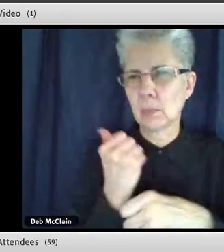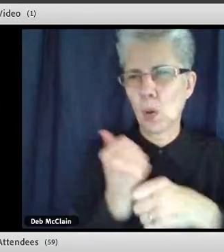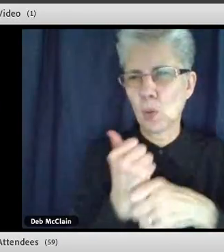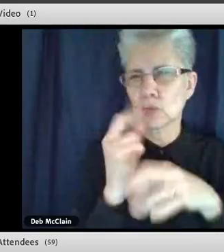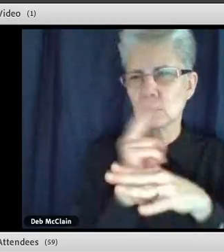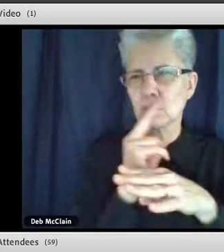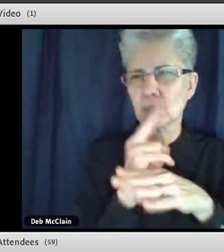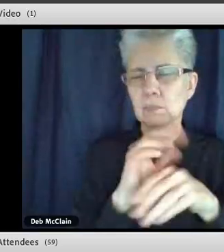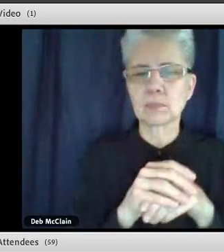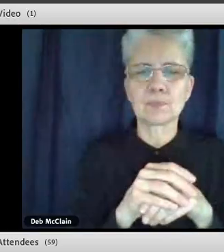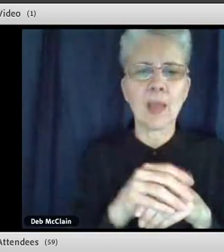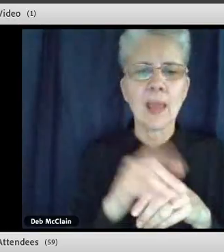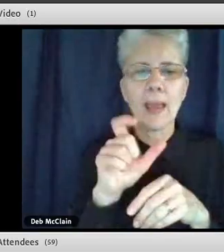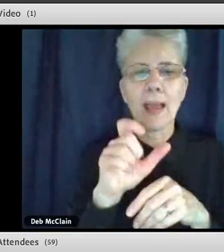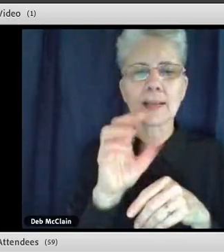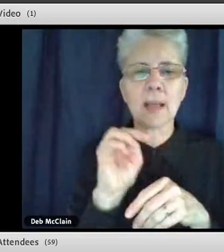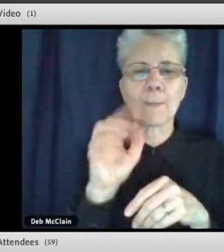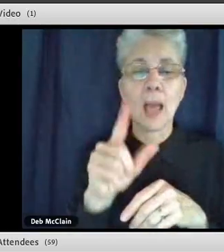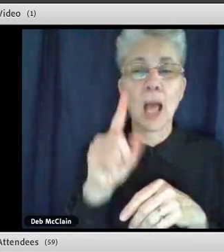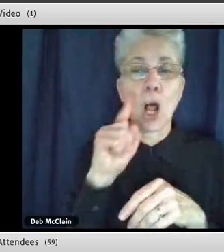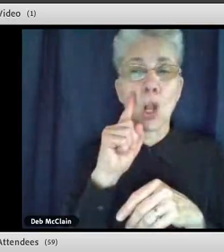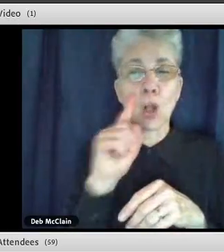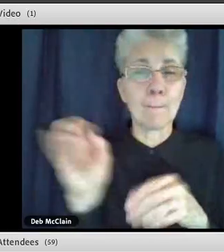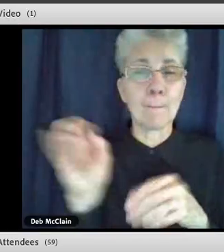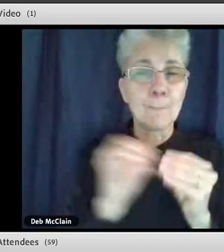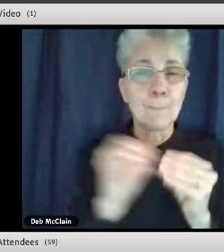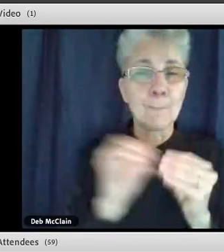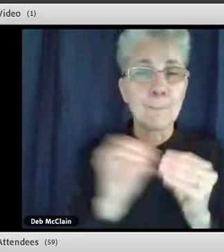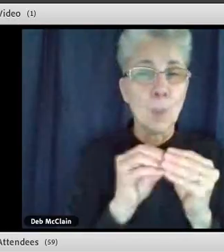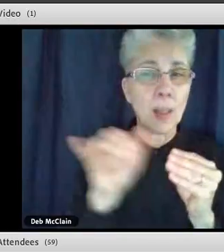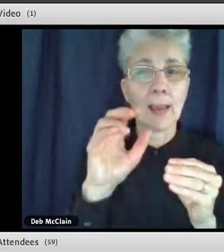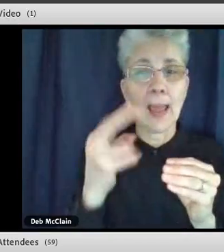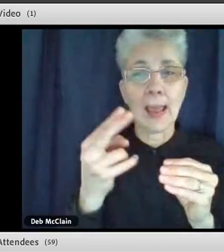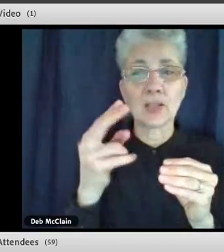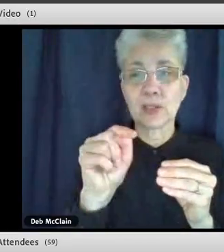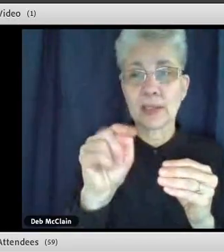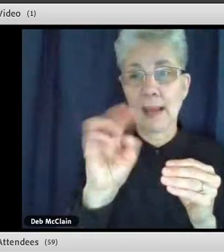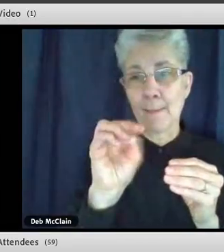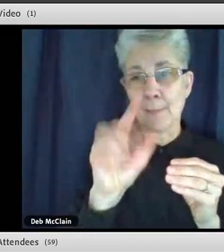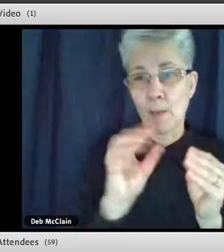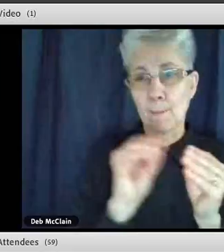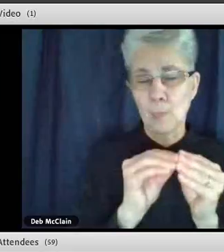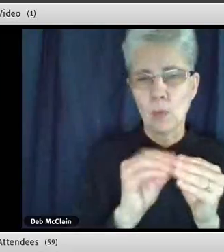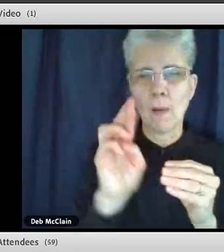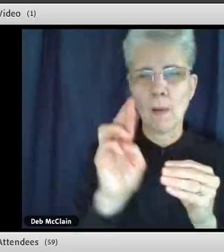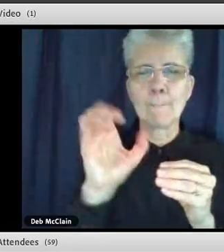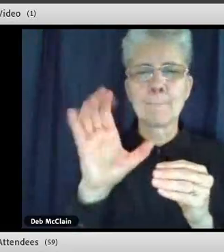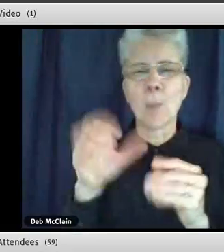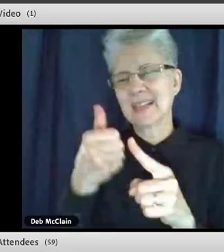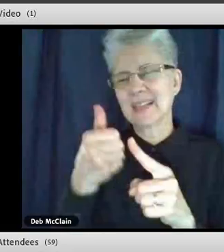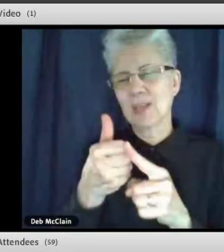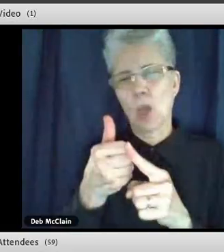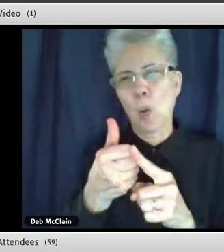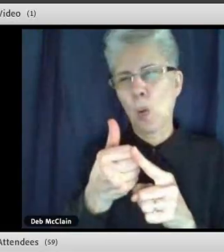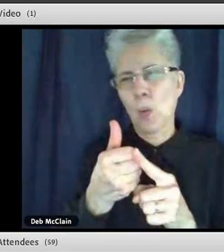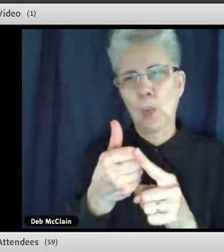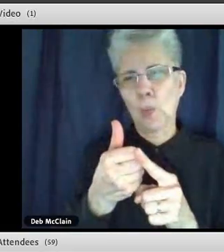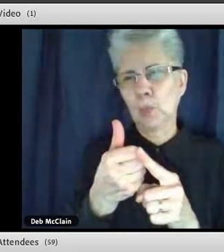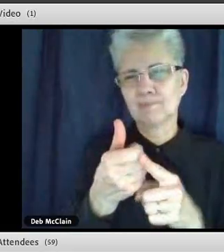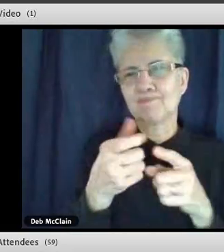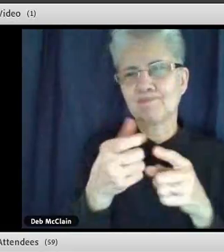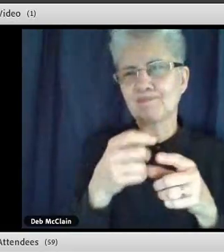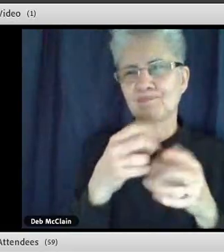kind of looking more like HTML, if you're used to HTML. MARC, obviously, its own beast there.